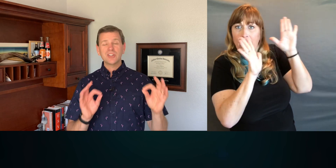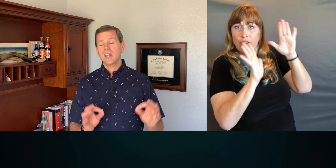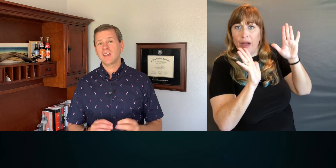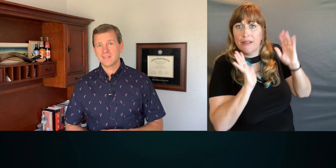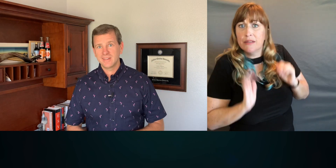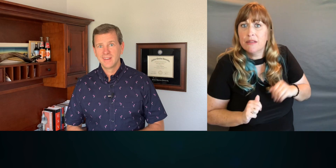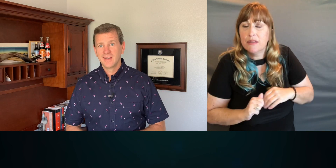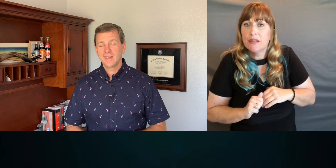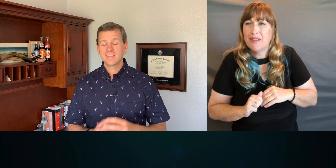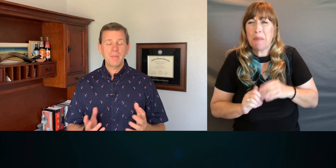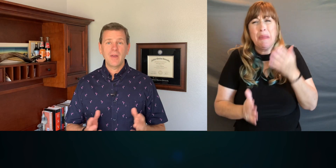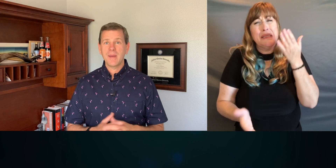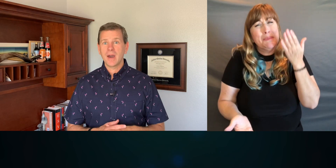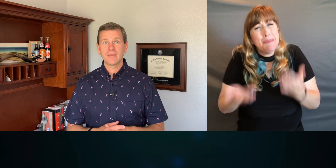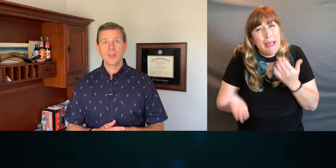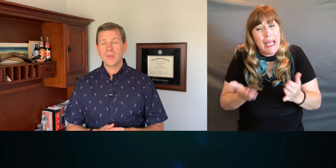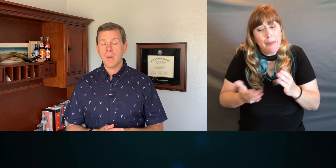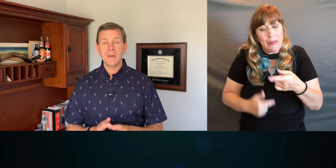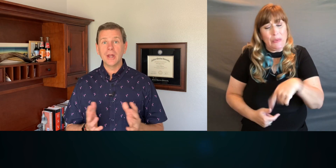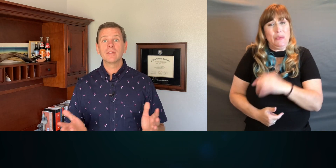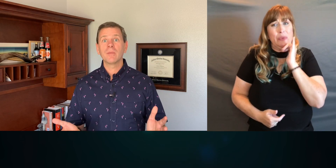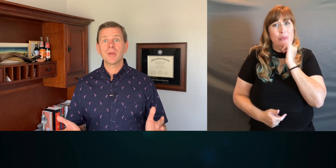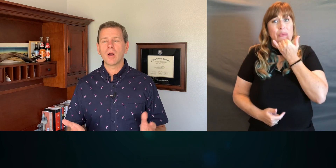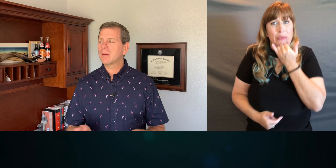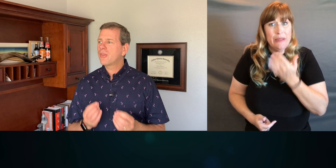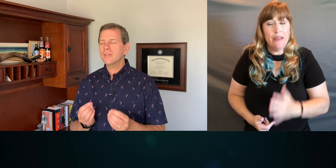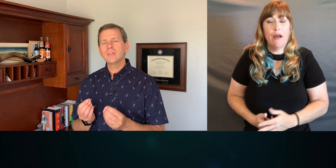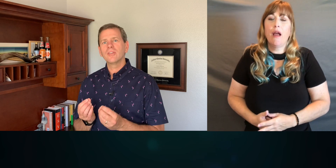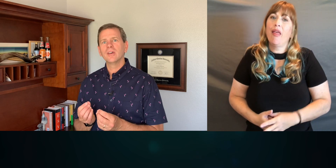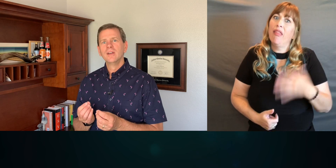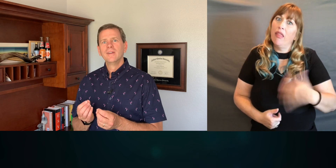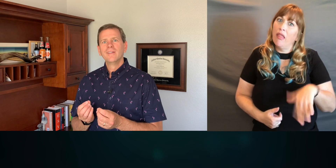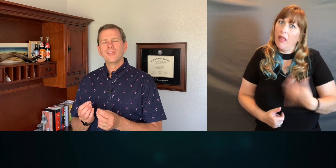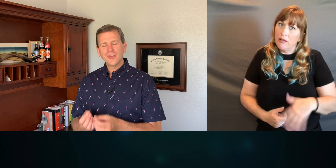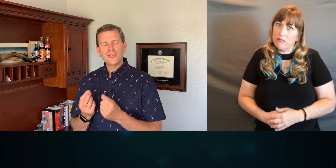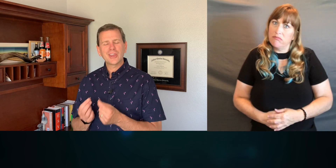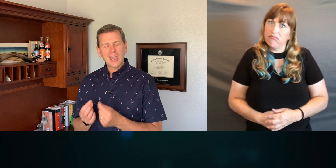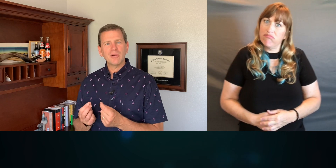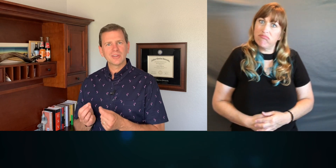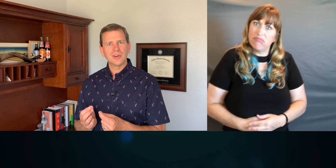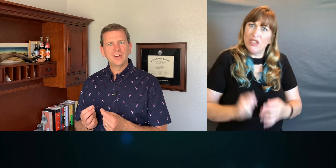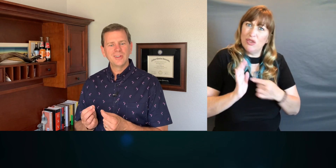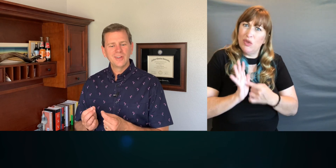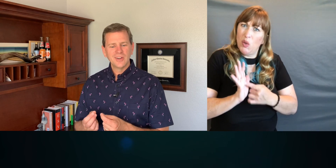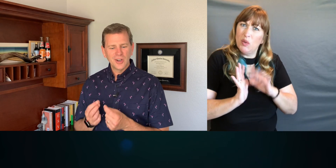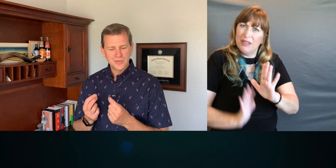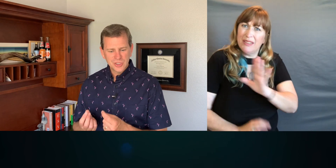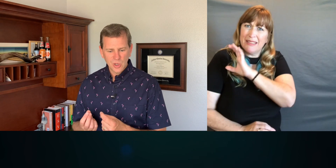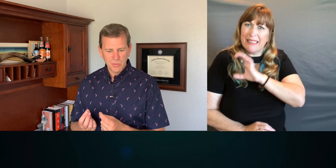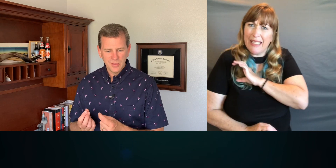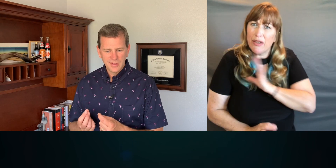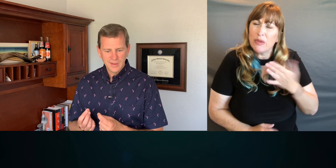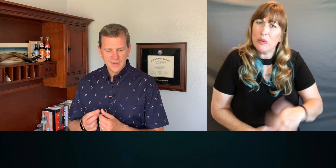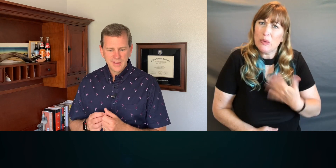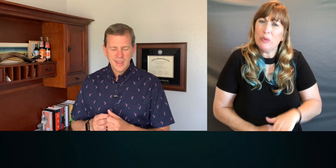off chance that somehow they might have slipped up and done something wrong. I mean, this is the character of